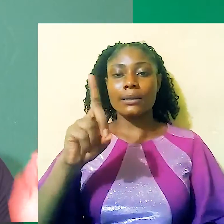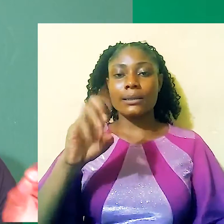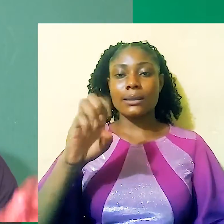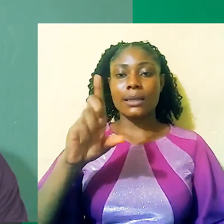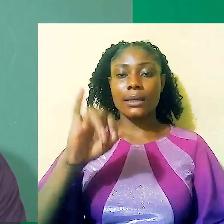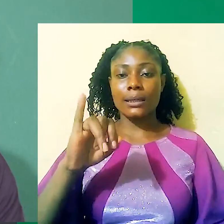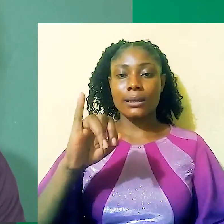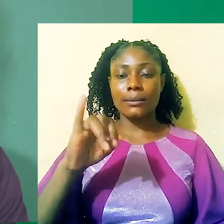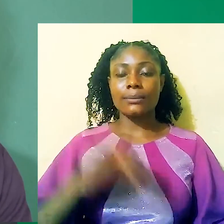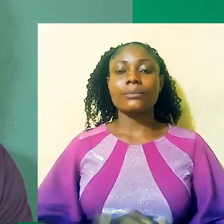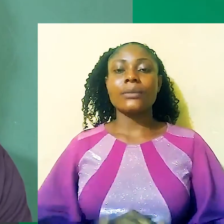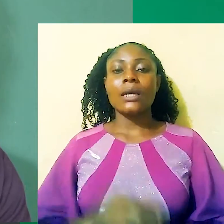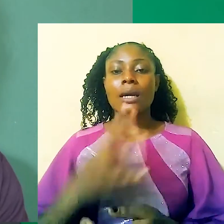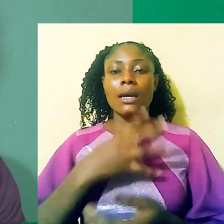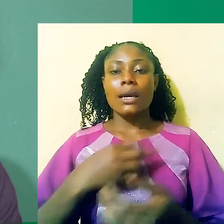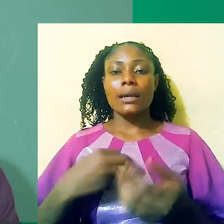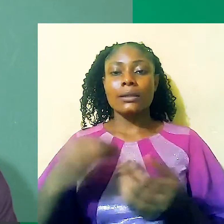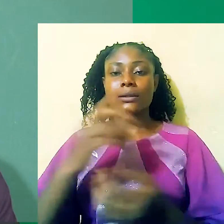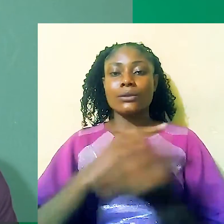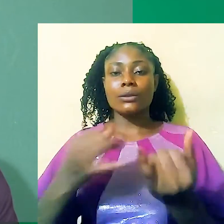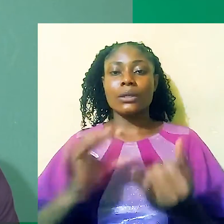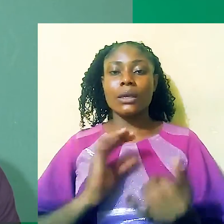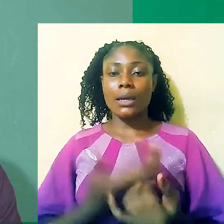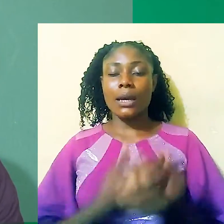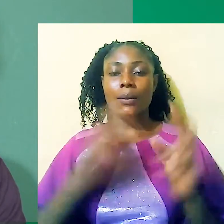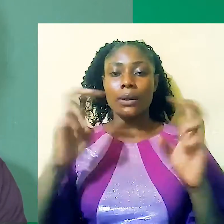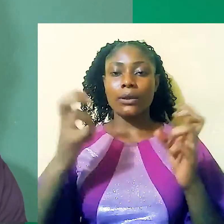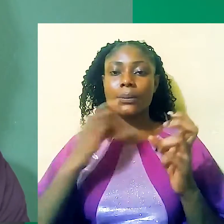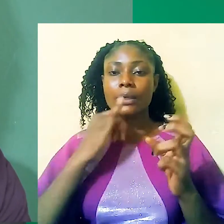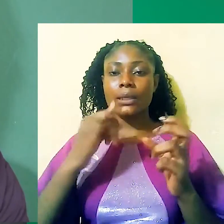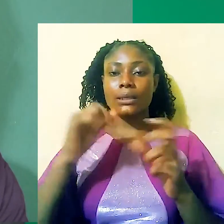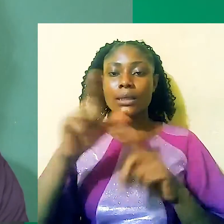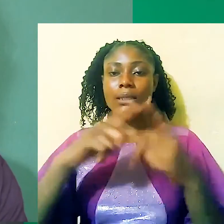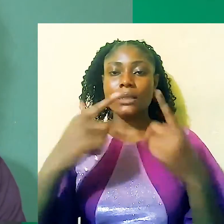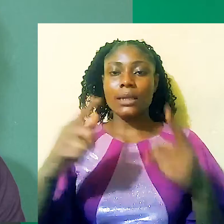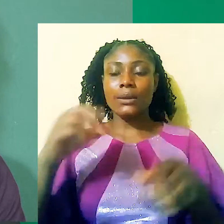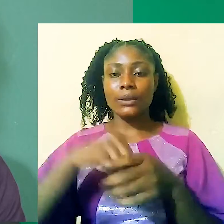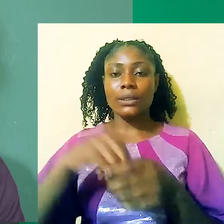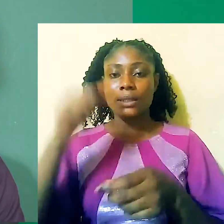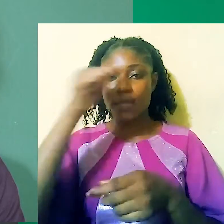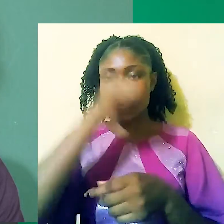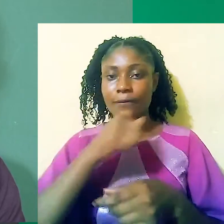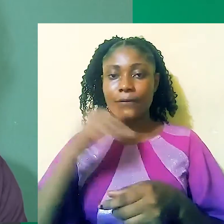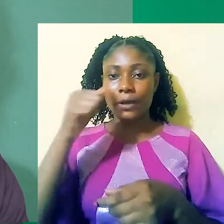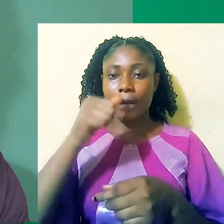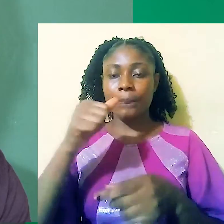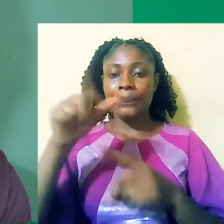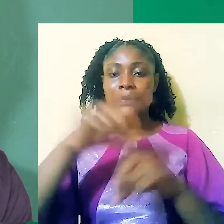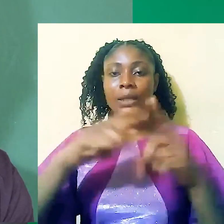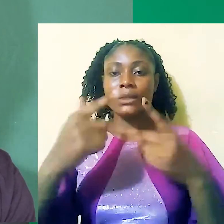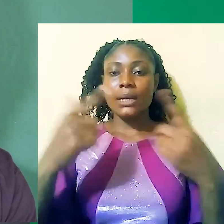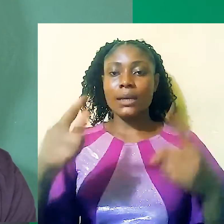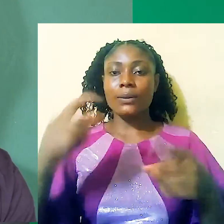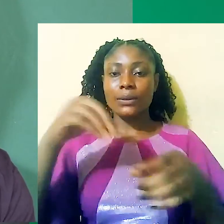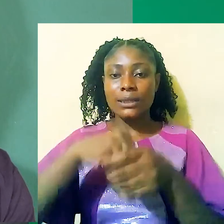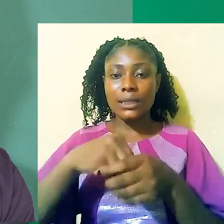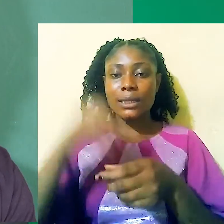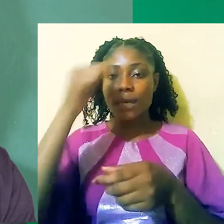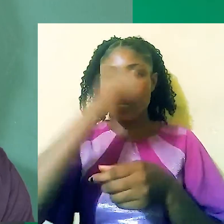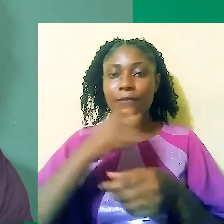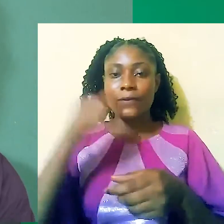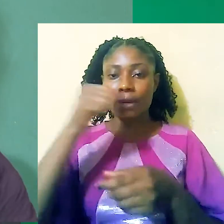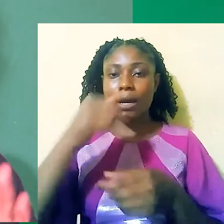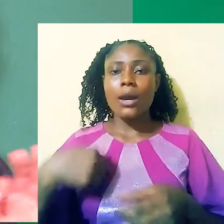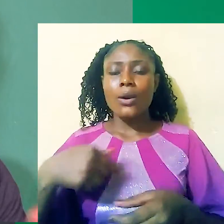by Save the Deaf and Endangered Languages Initiative. And today our topic is sign languages in Africa.